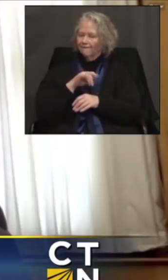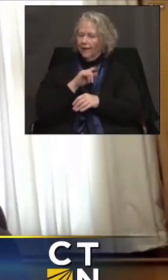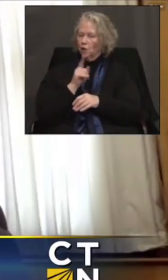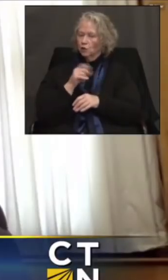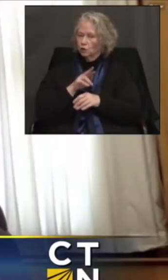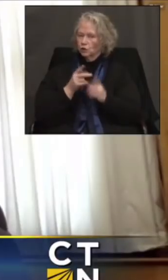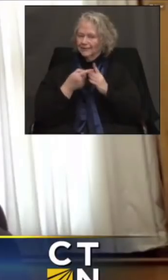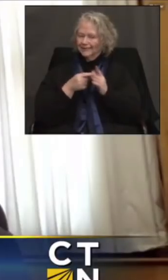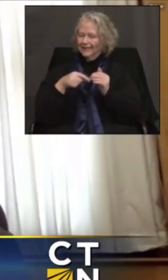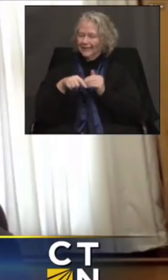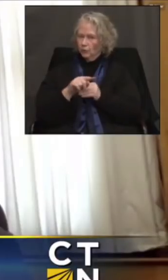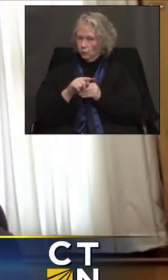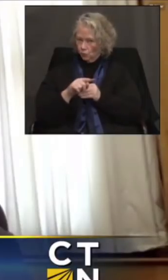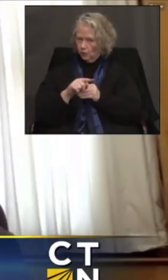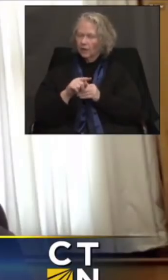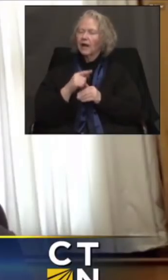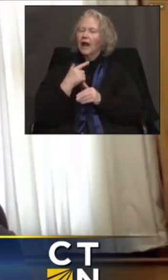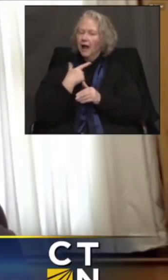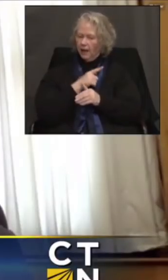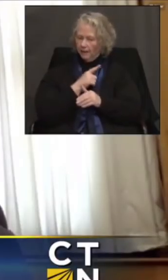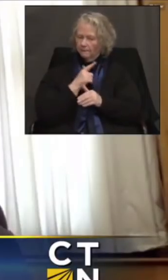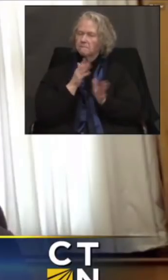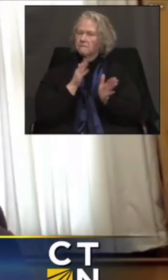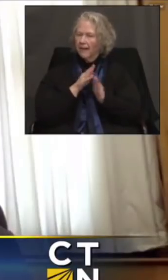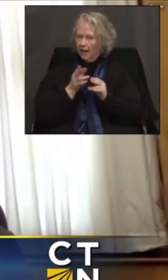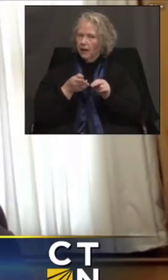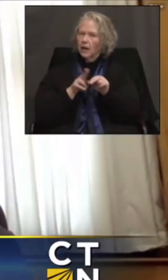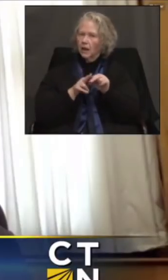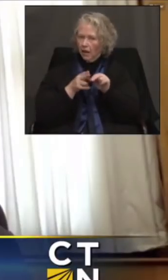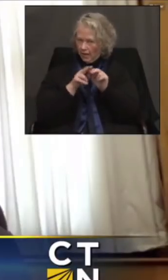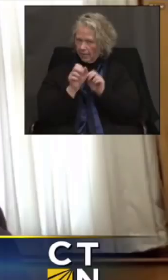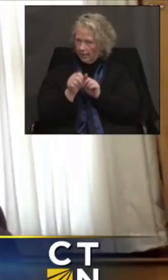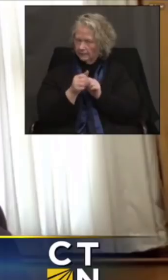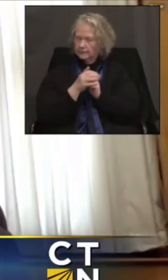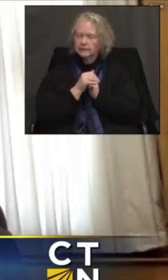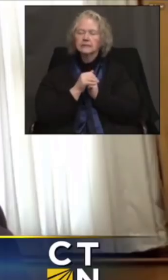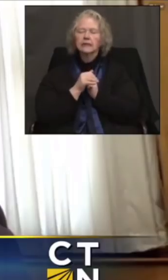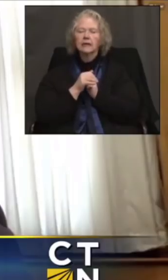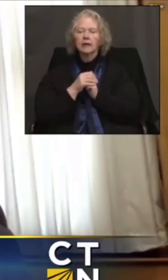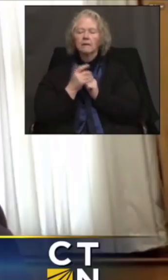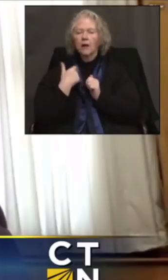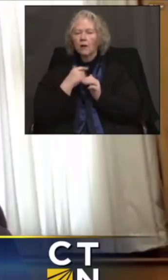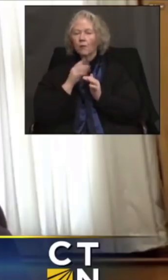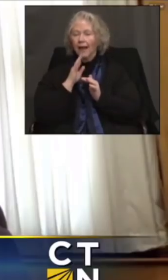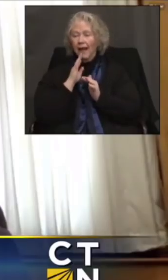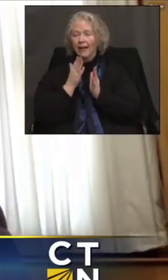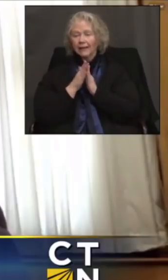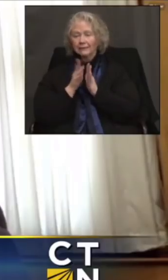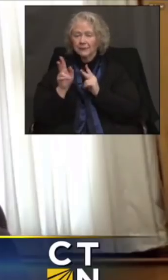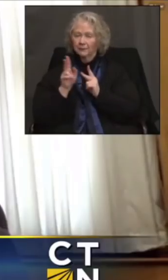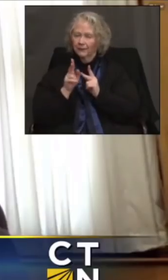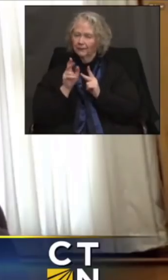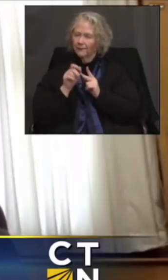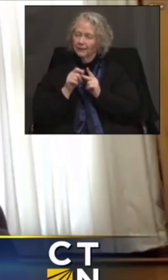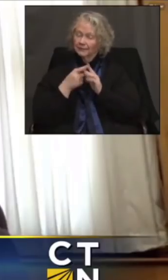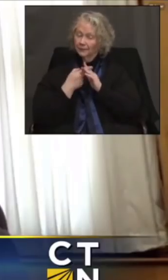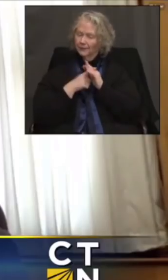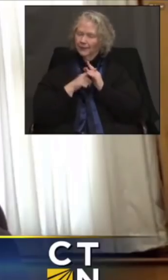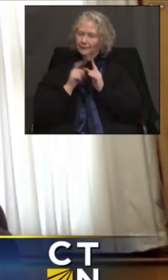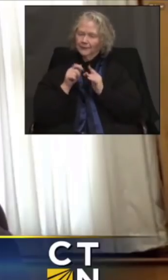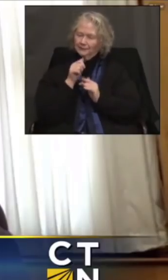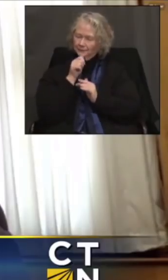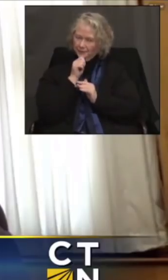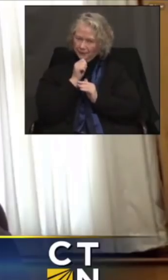do expect Pfizer to continue to increase. That said, we talked earlier about patience at the beginning of a new phase, and we know that